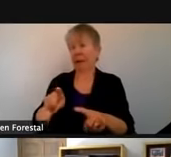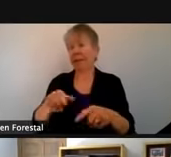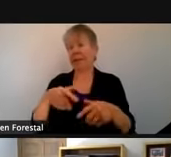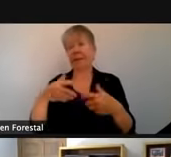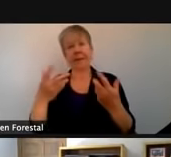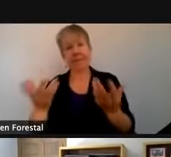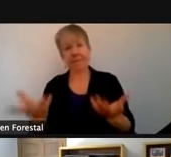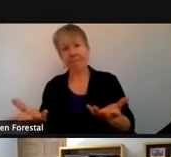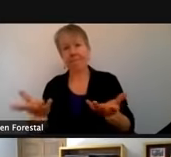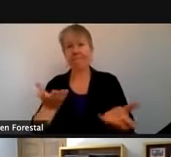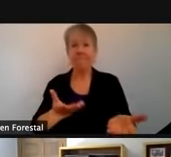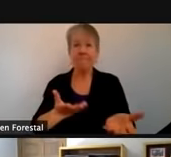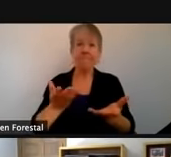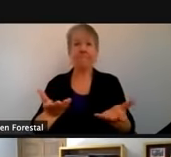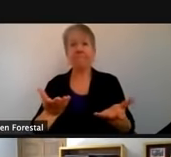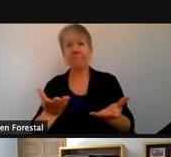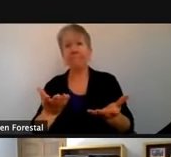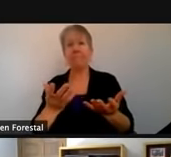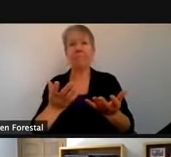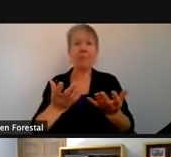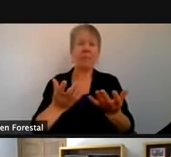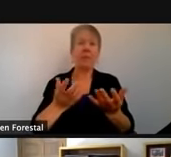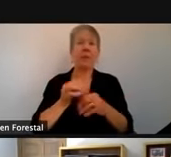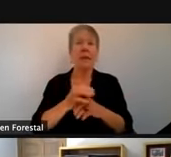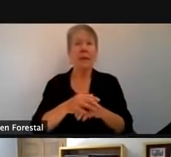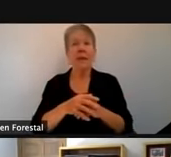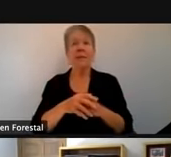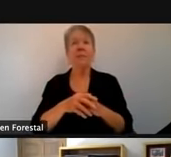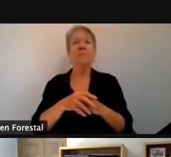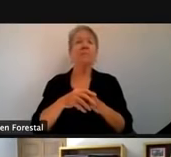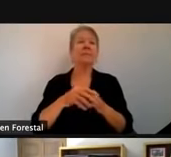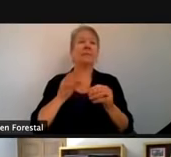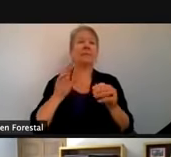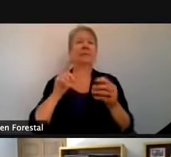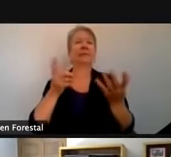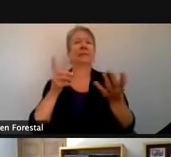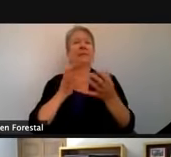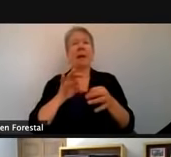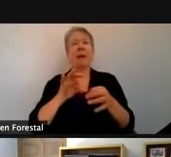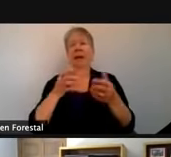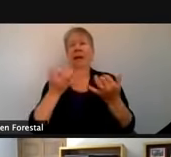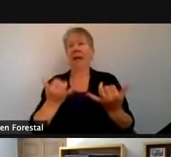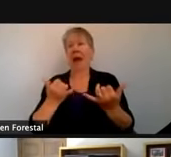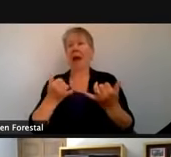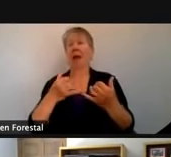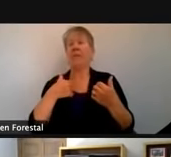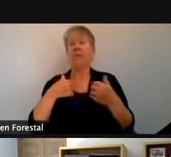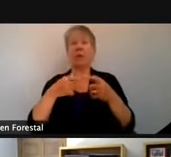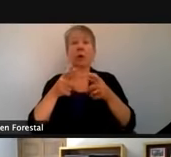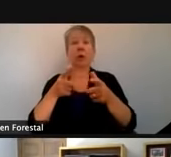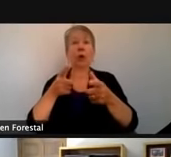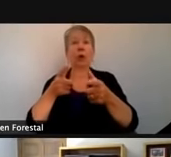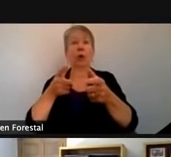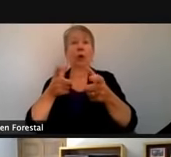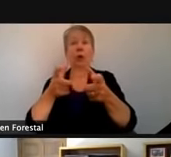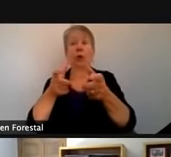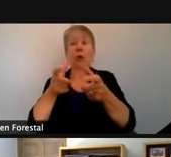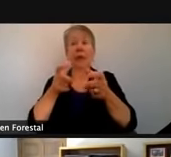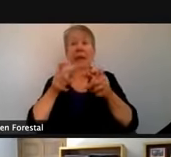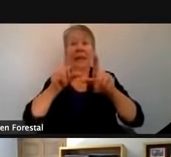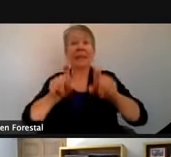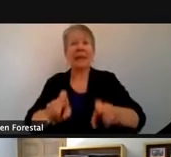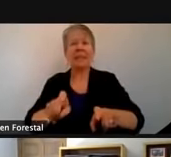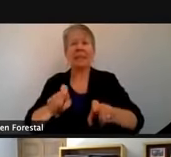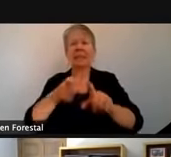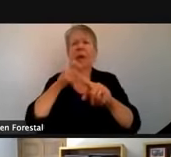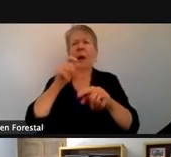the Abbott Binax Now tests that we've begun to get shipments of from the feds. And that is going to